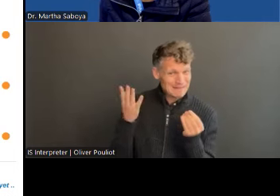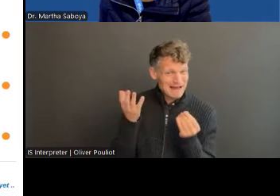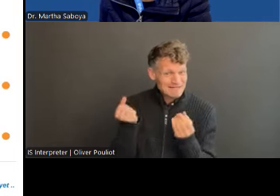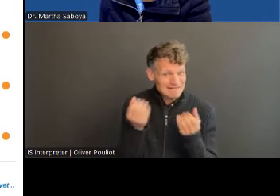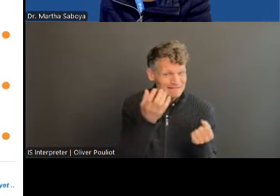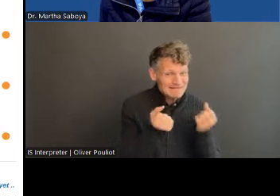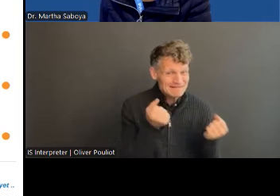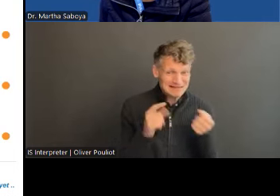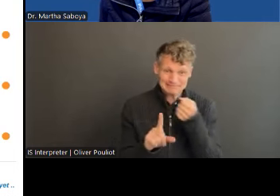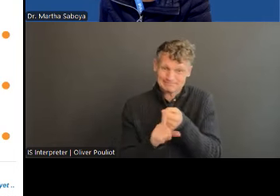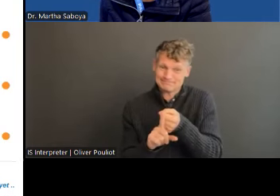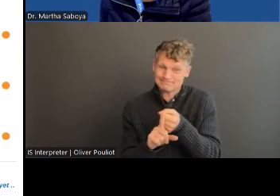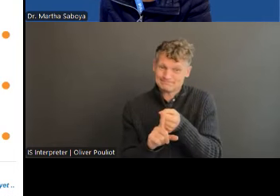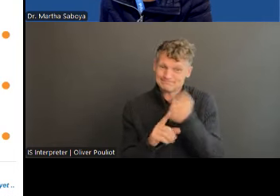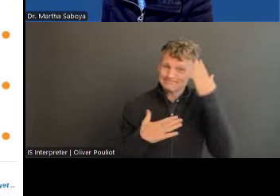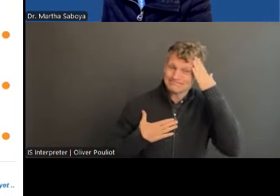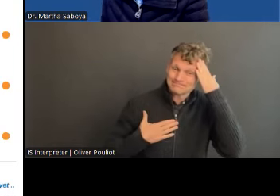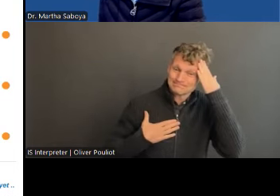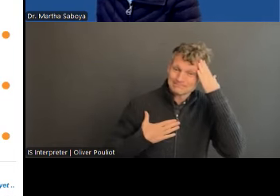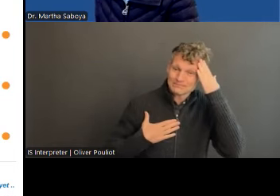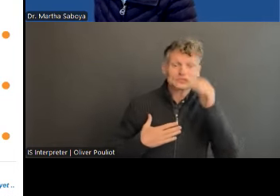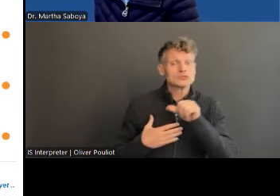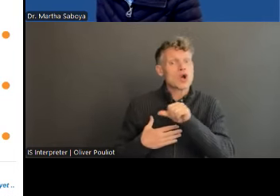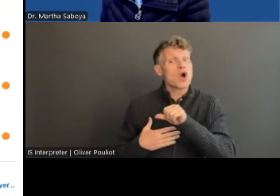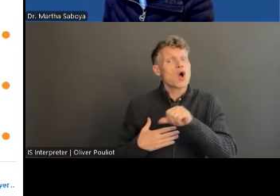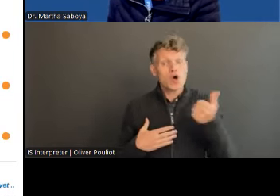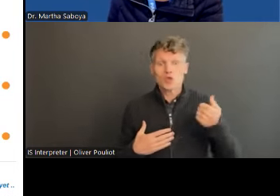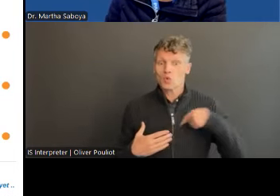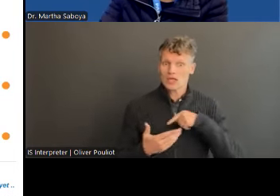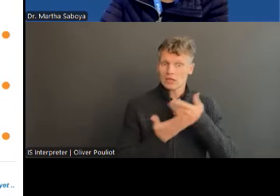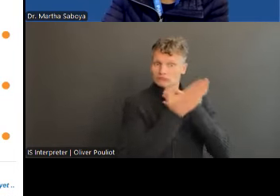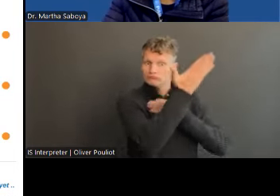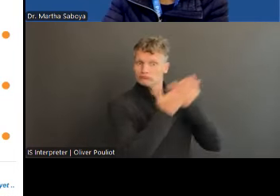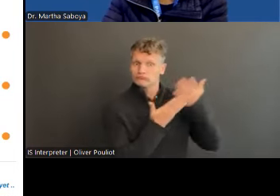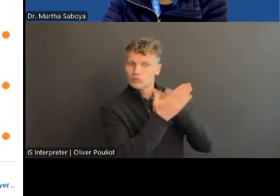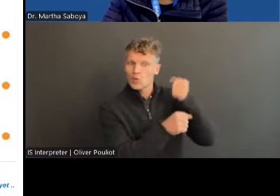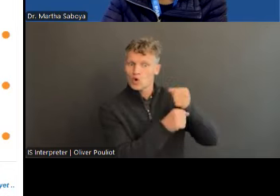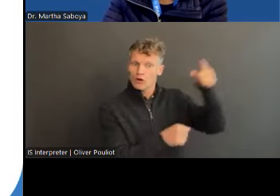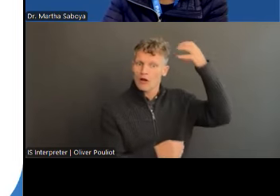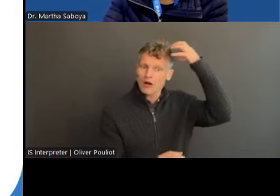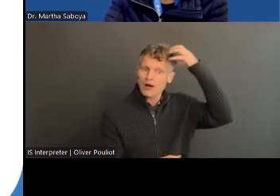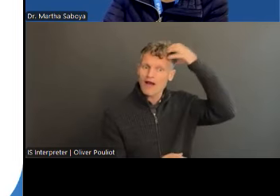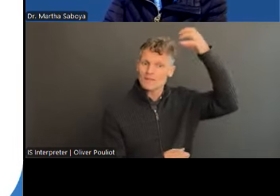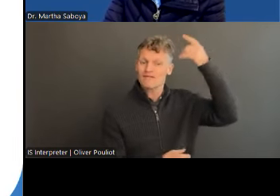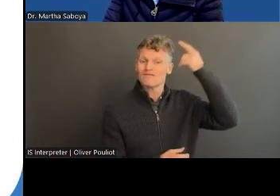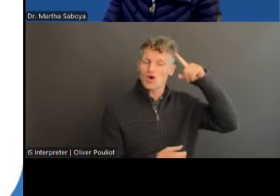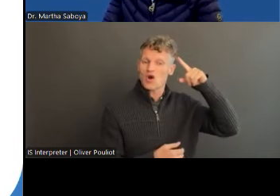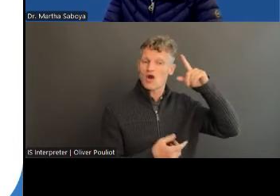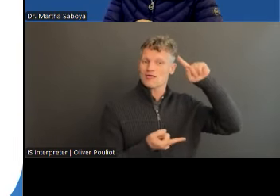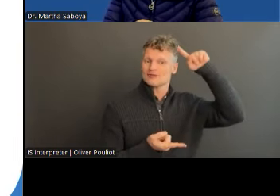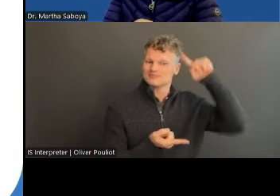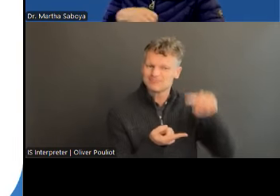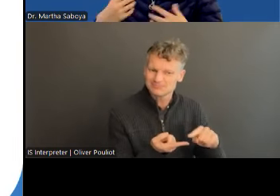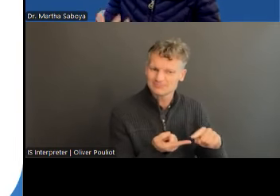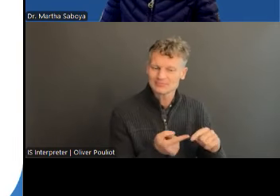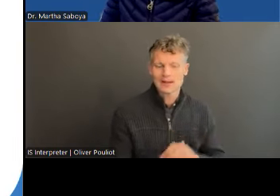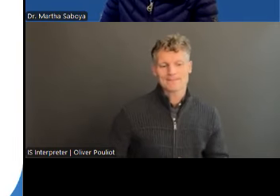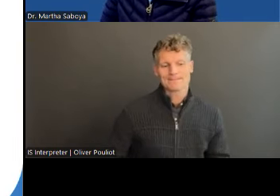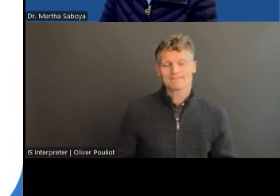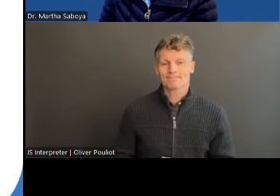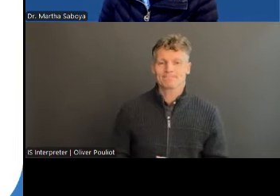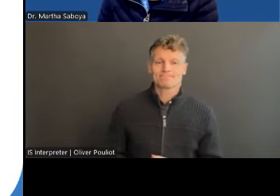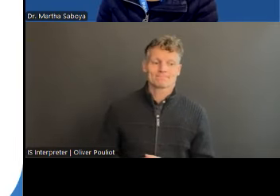by this disease. But in other areas, we have been able to work with countries to reduce that prevalence of trachoma. So when we are